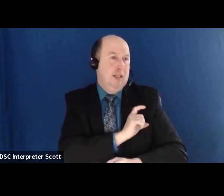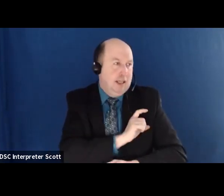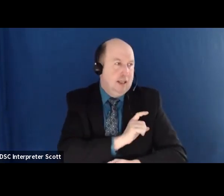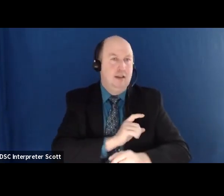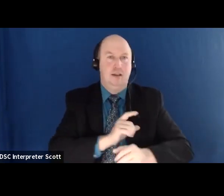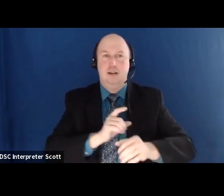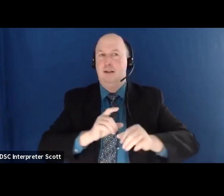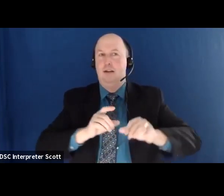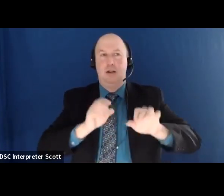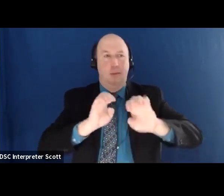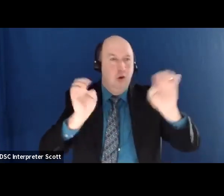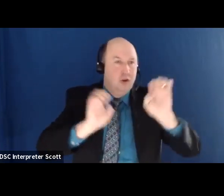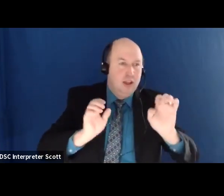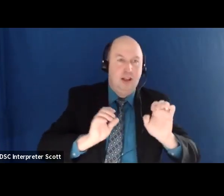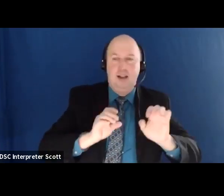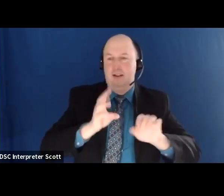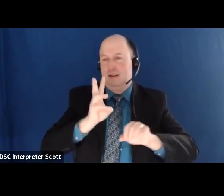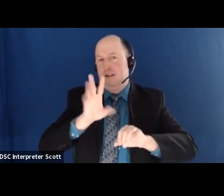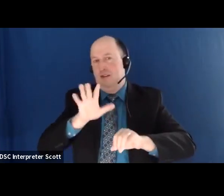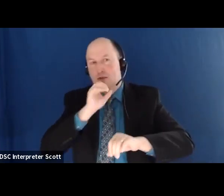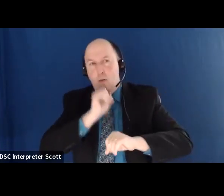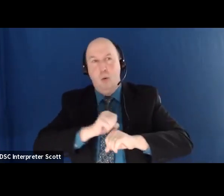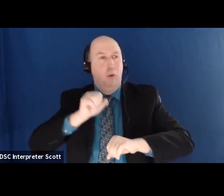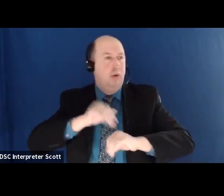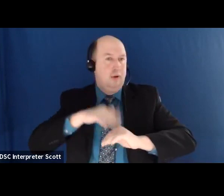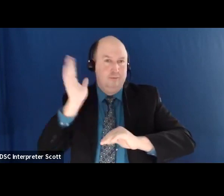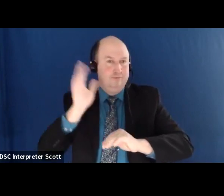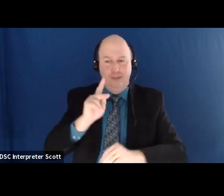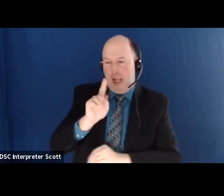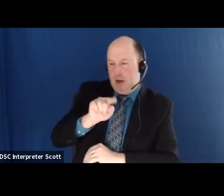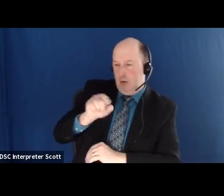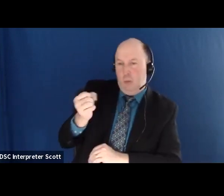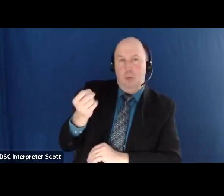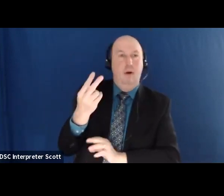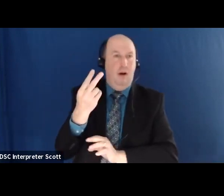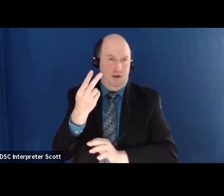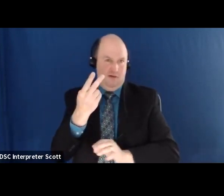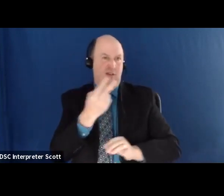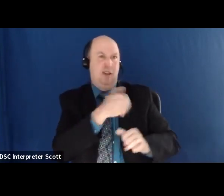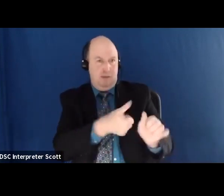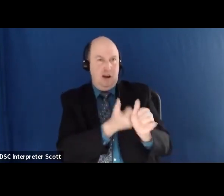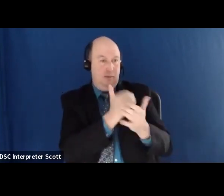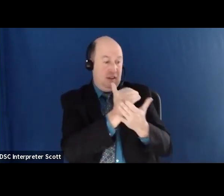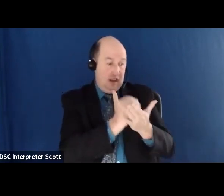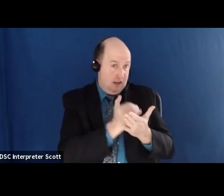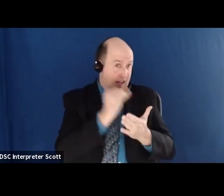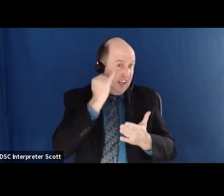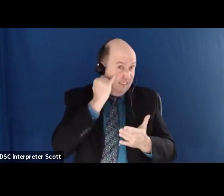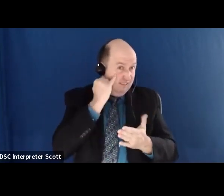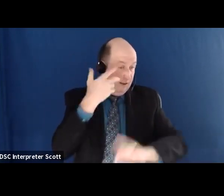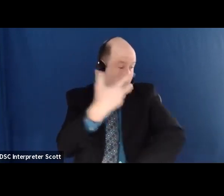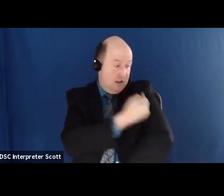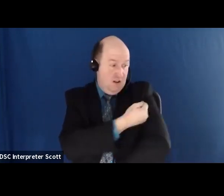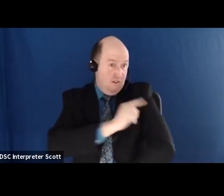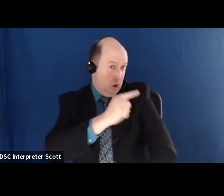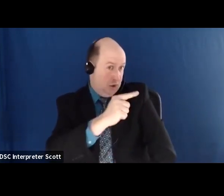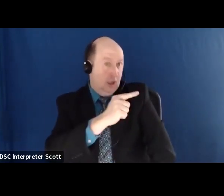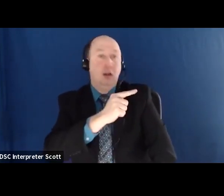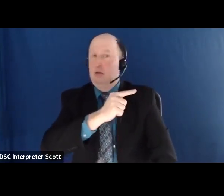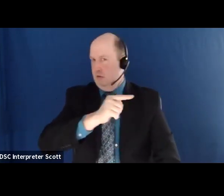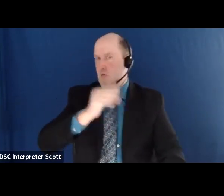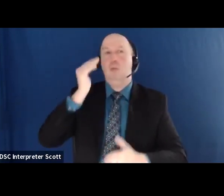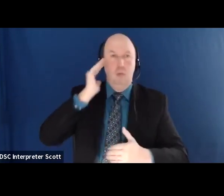you're 65 and older, you're K through 12 who are going to be, on that standby list. If you get that first dose, your second dose will be